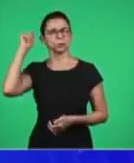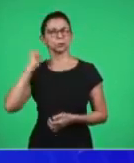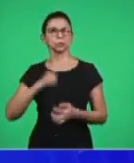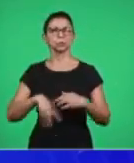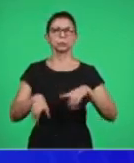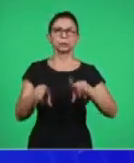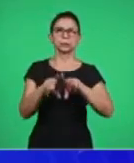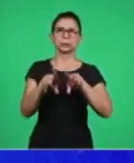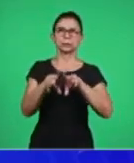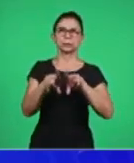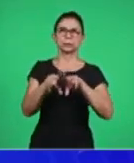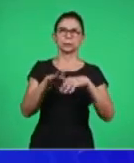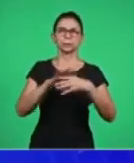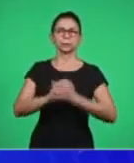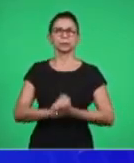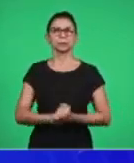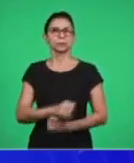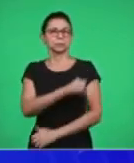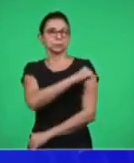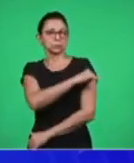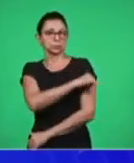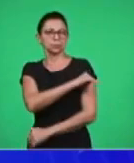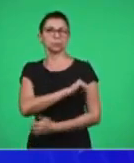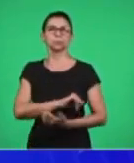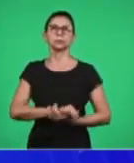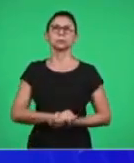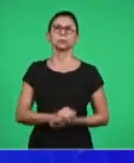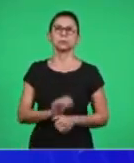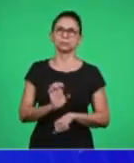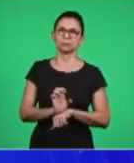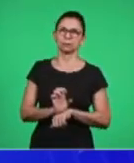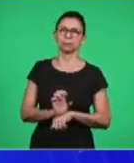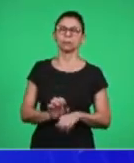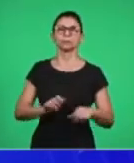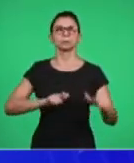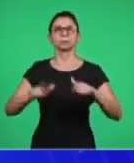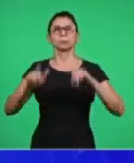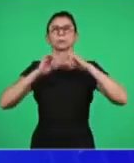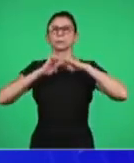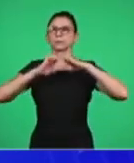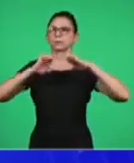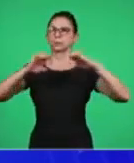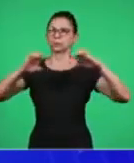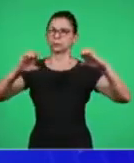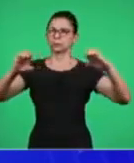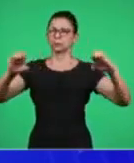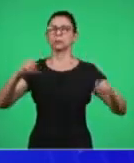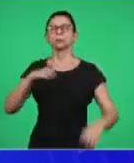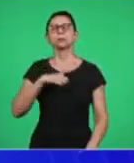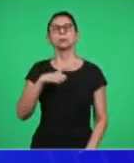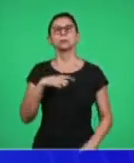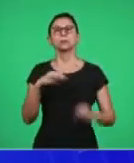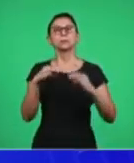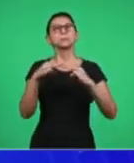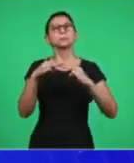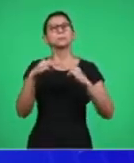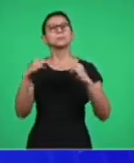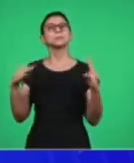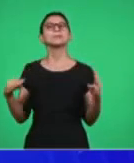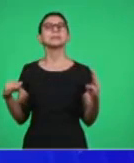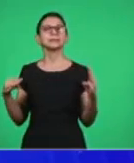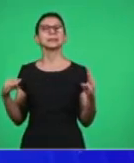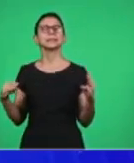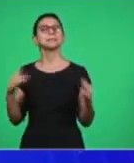Brazil. In Cachoeira de Macacu, in the state of Rio de Janeiro, there was also a work of evangelization where we have a man in